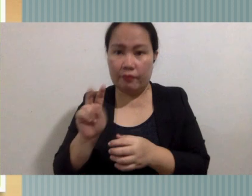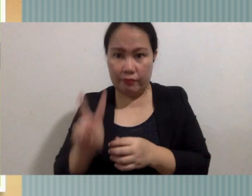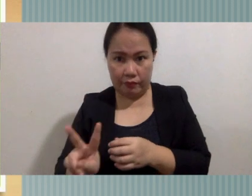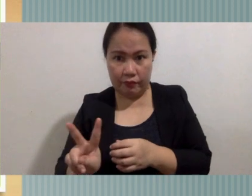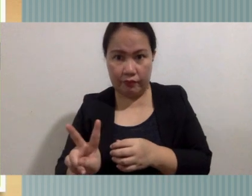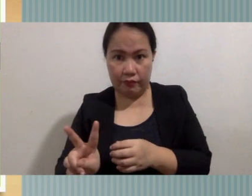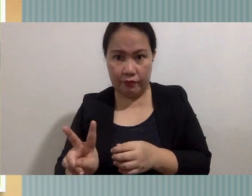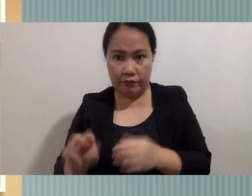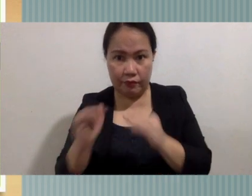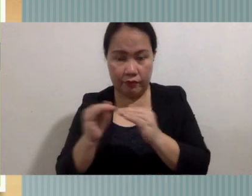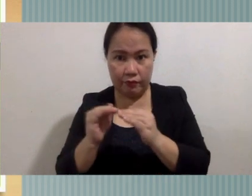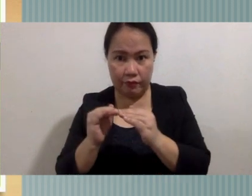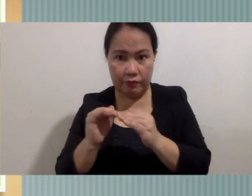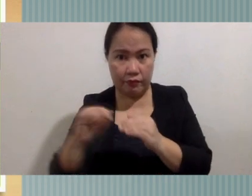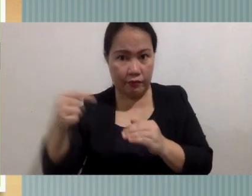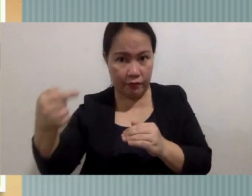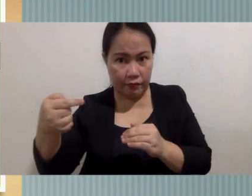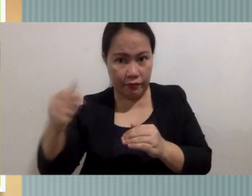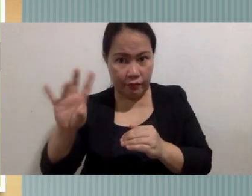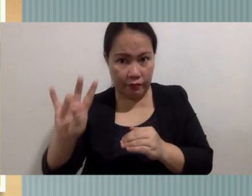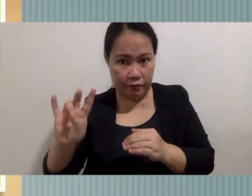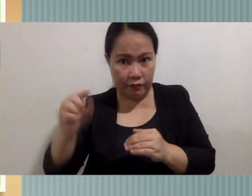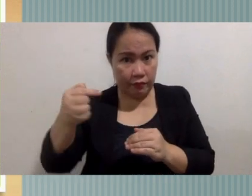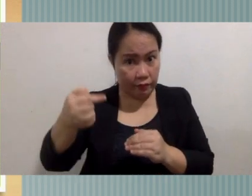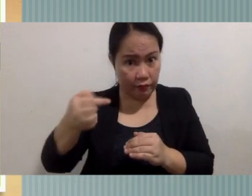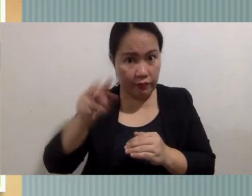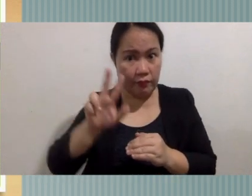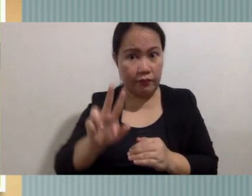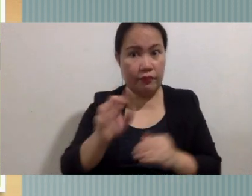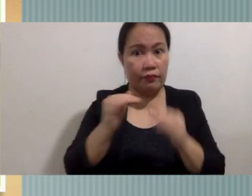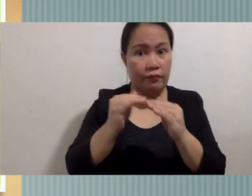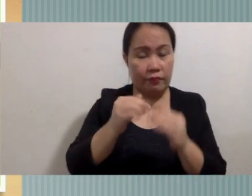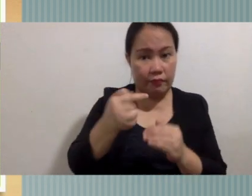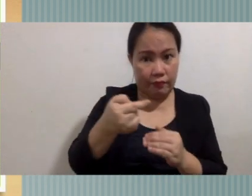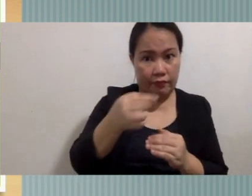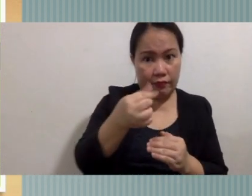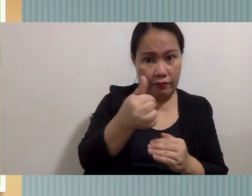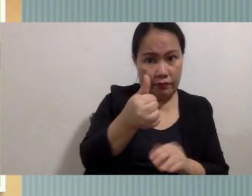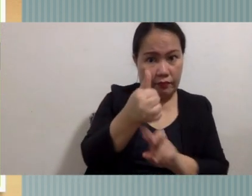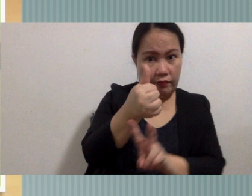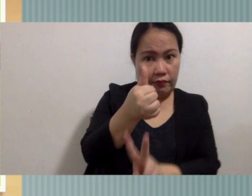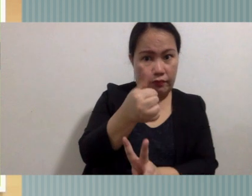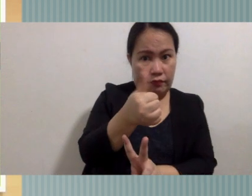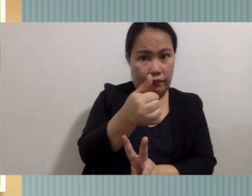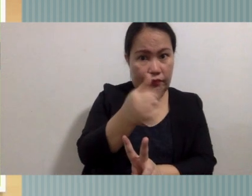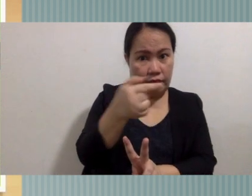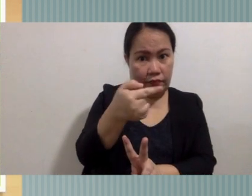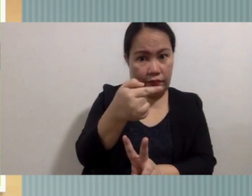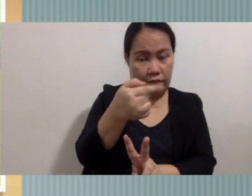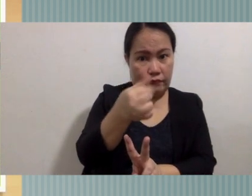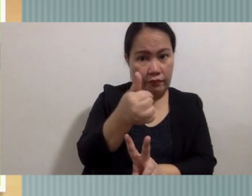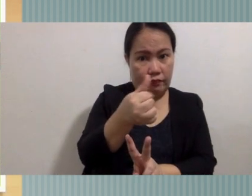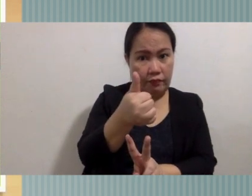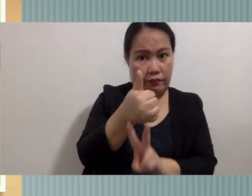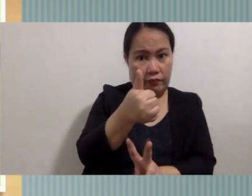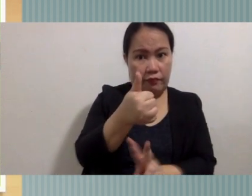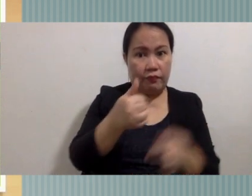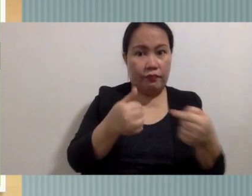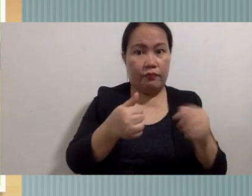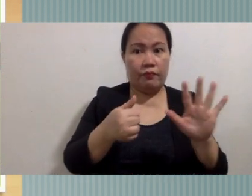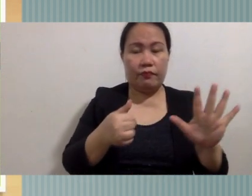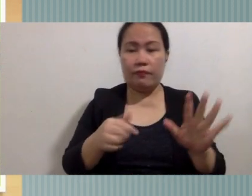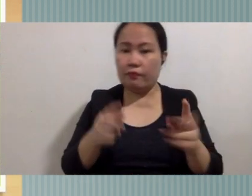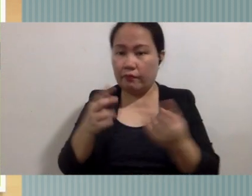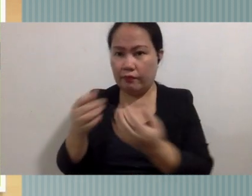negative yung isa. So over 2, we will have negative 10 over 2 and that is negative 5. So